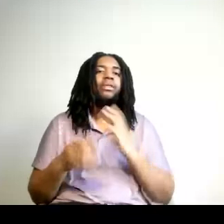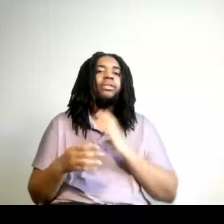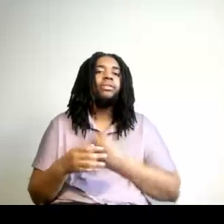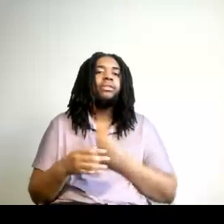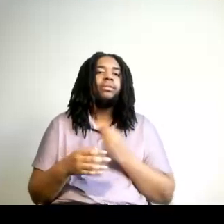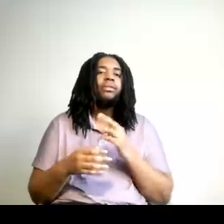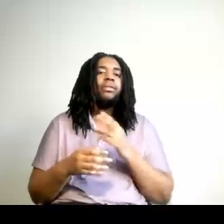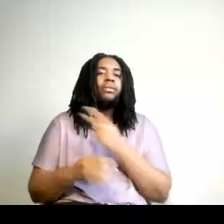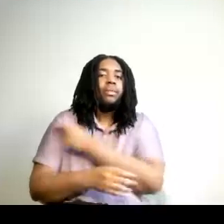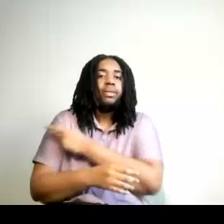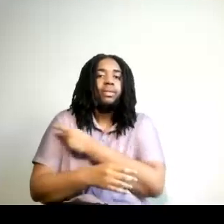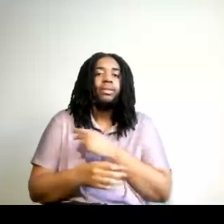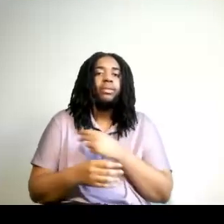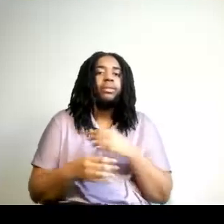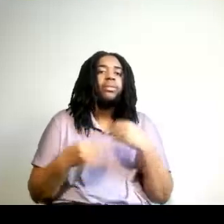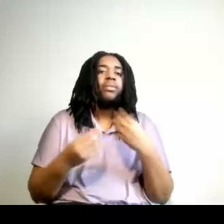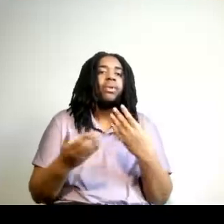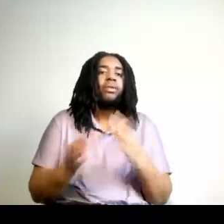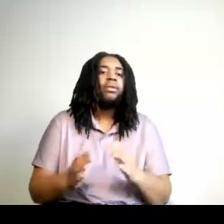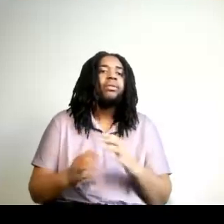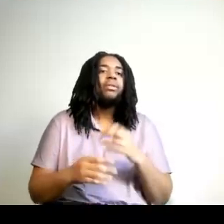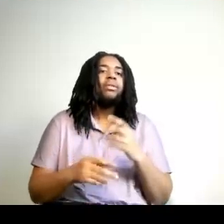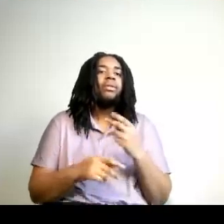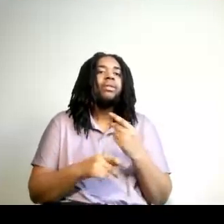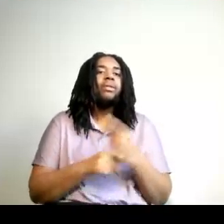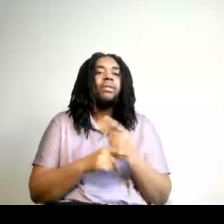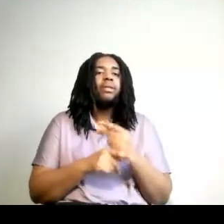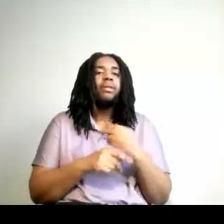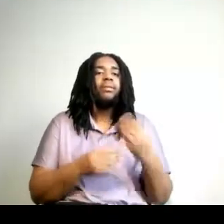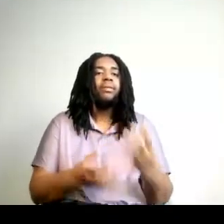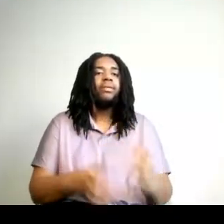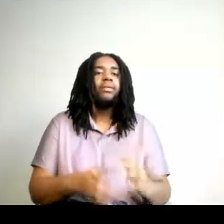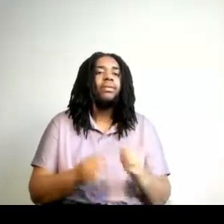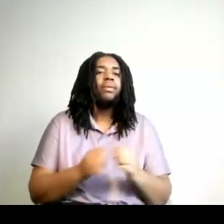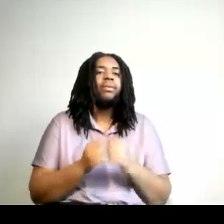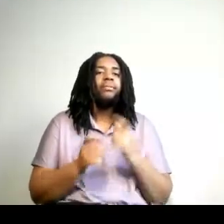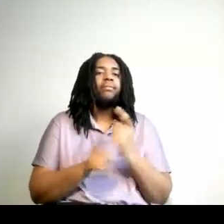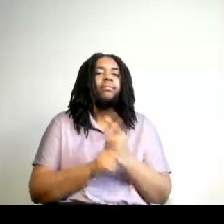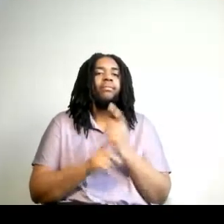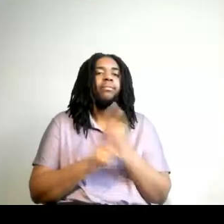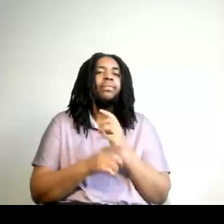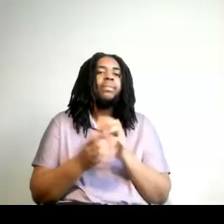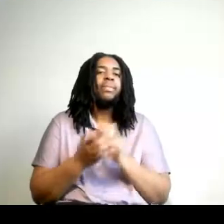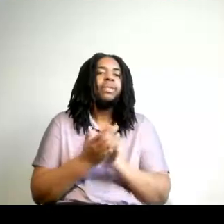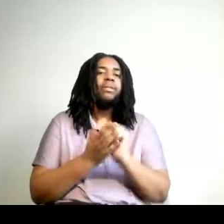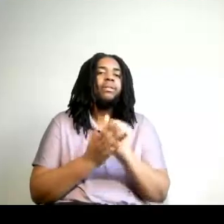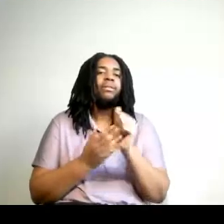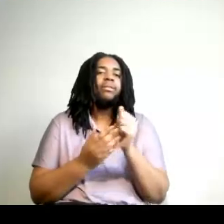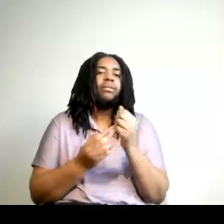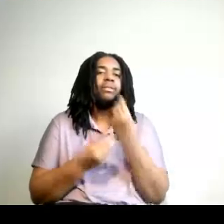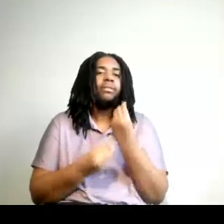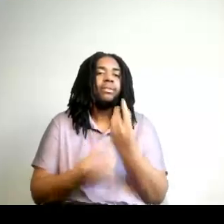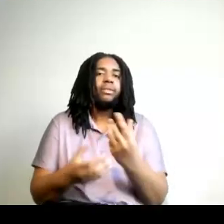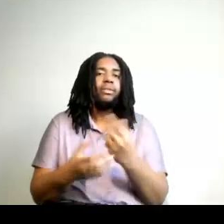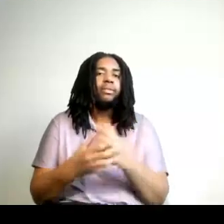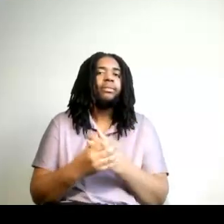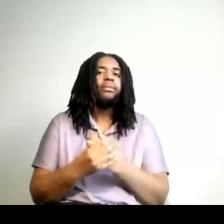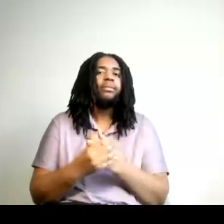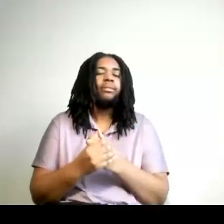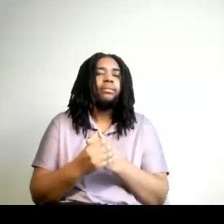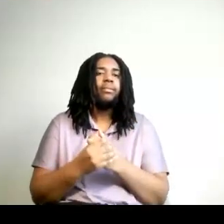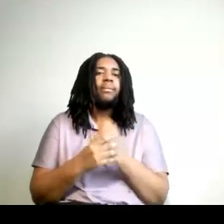patients, providers, and caregivers with accurate cancer information. In doing so, we'll